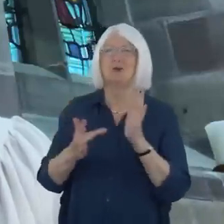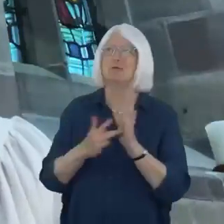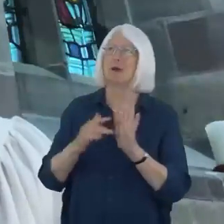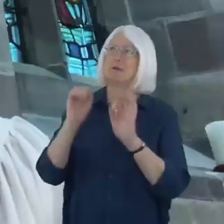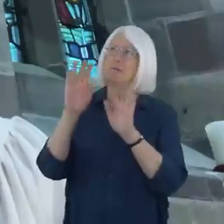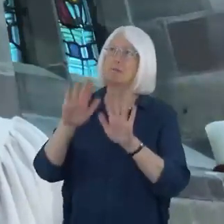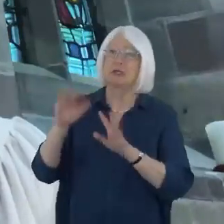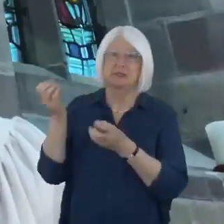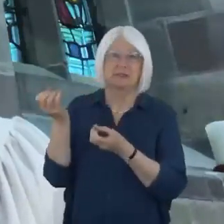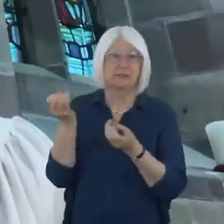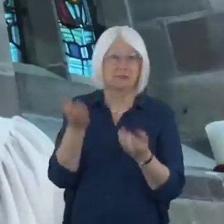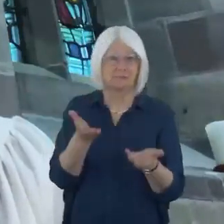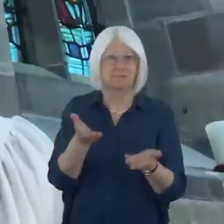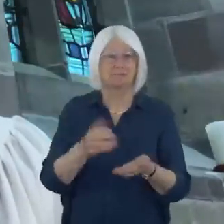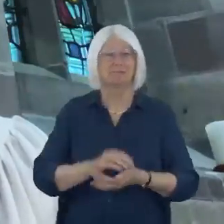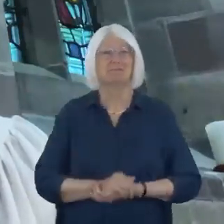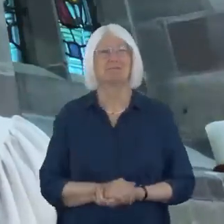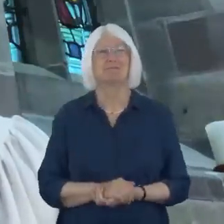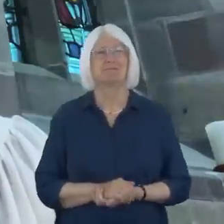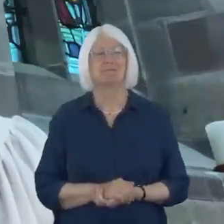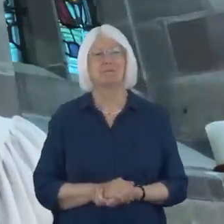mercy.